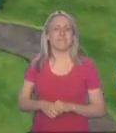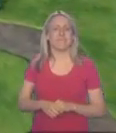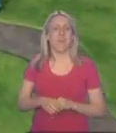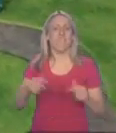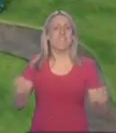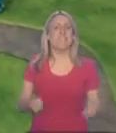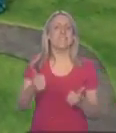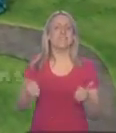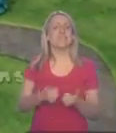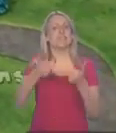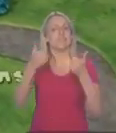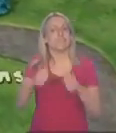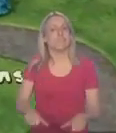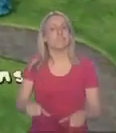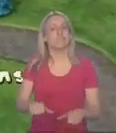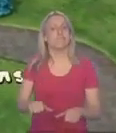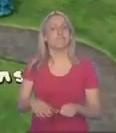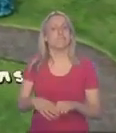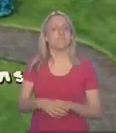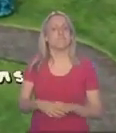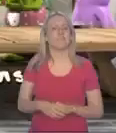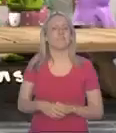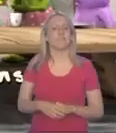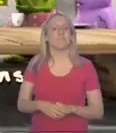Boblins. It's finished. It's finally finished.